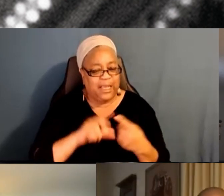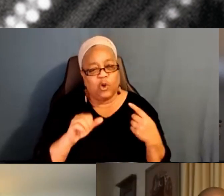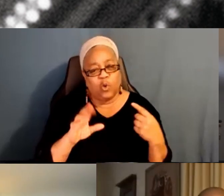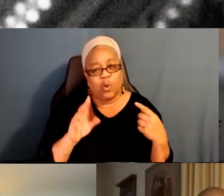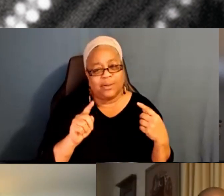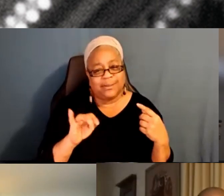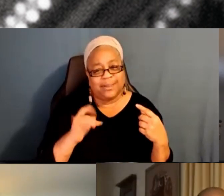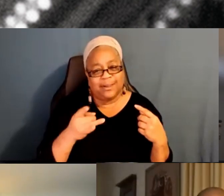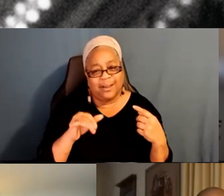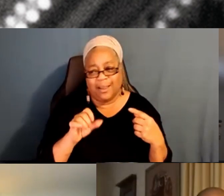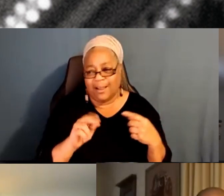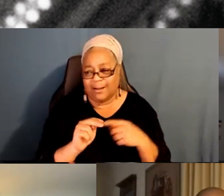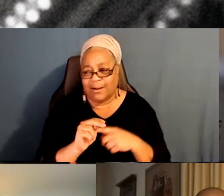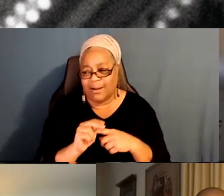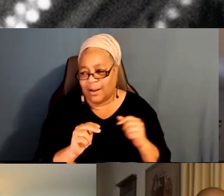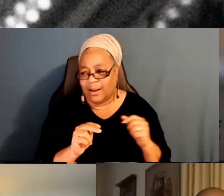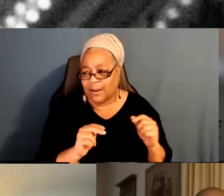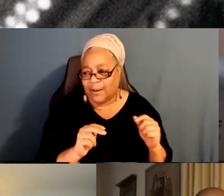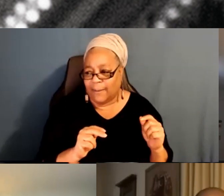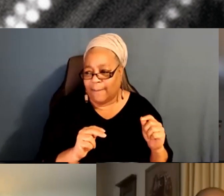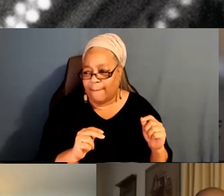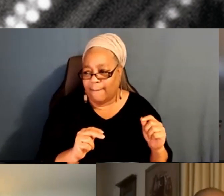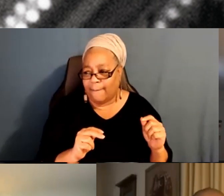and I